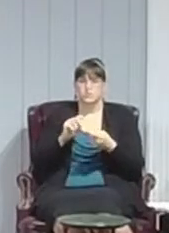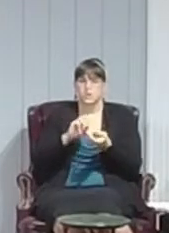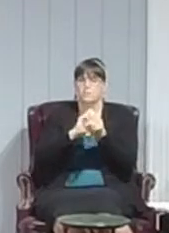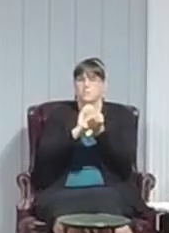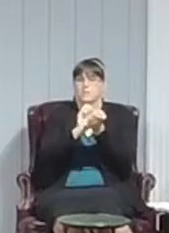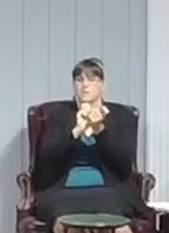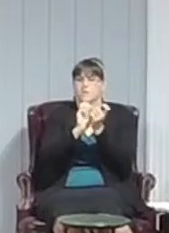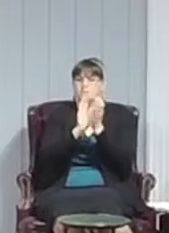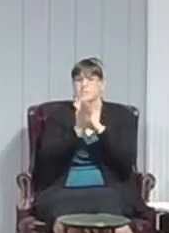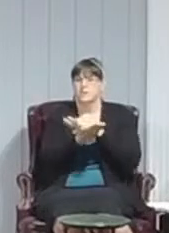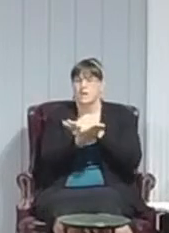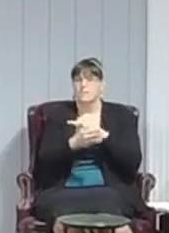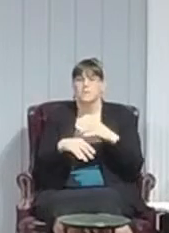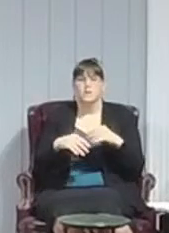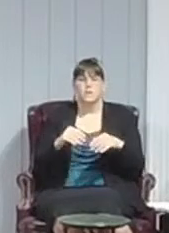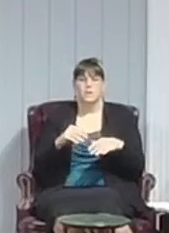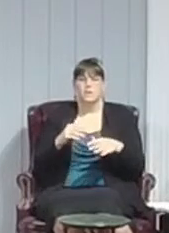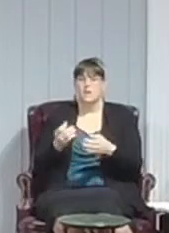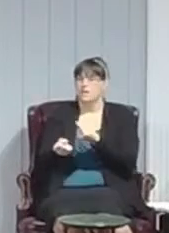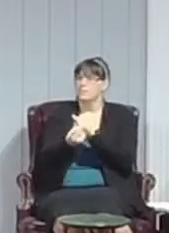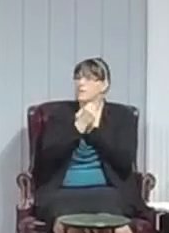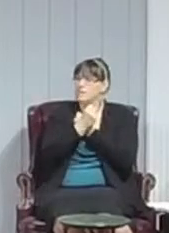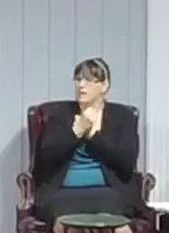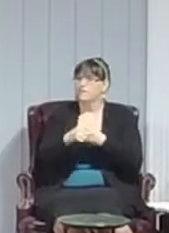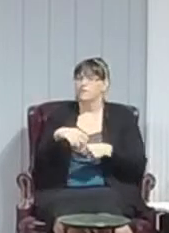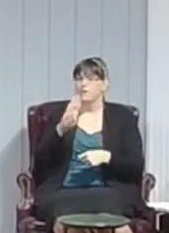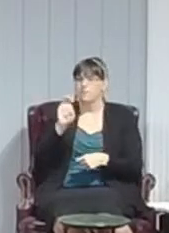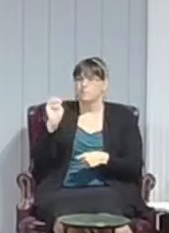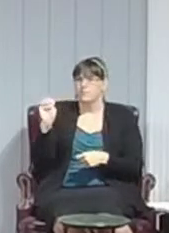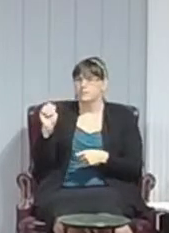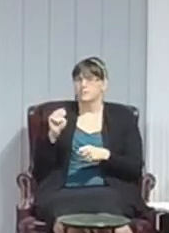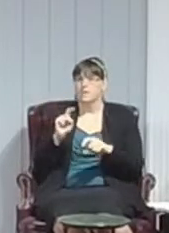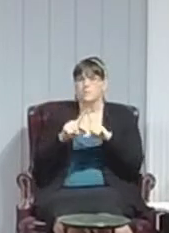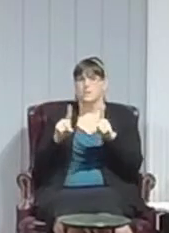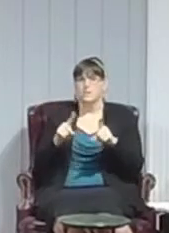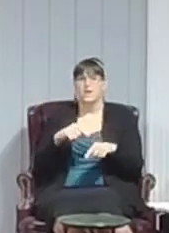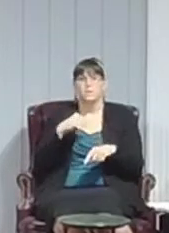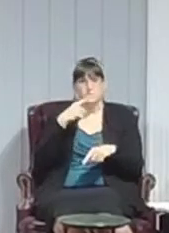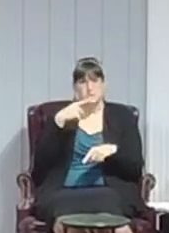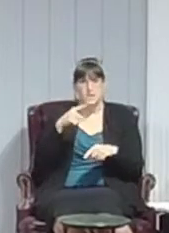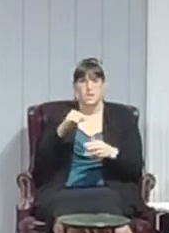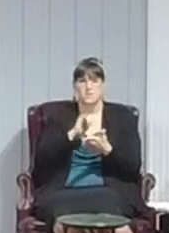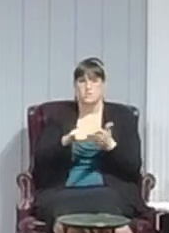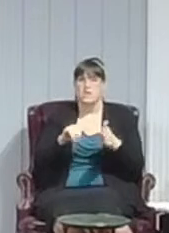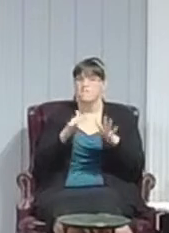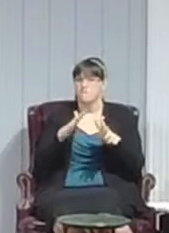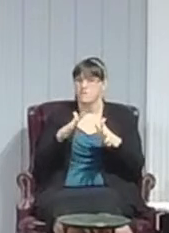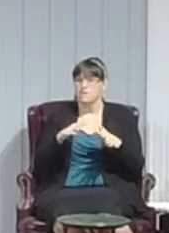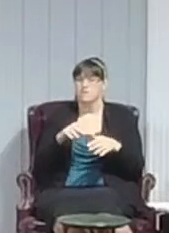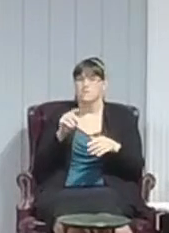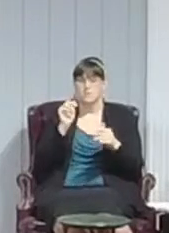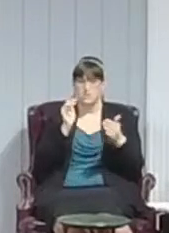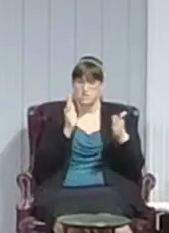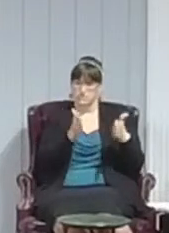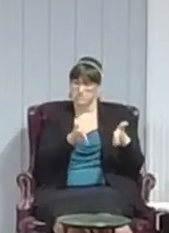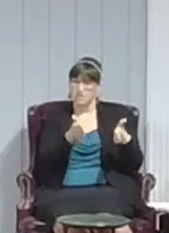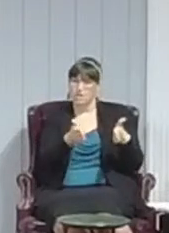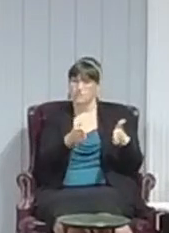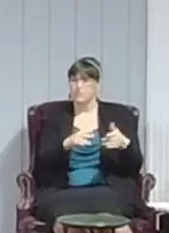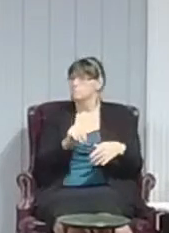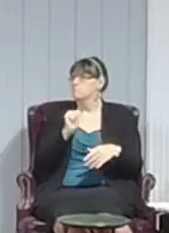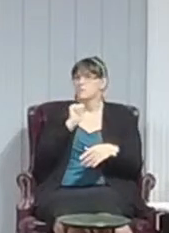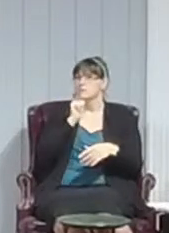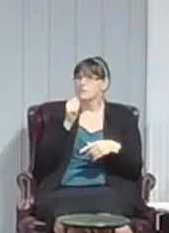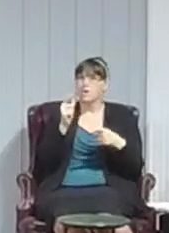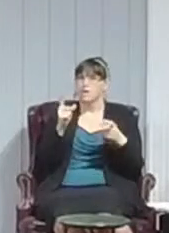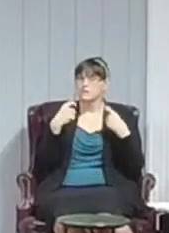tell you today that that the fear itself is not a sin. Fear itself